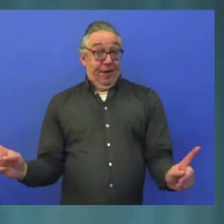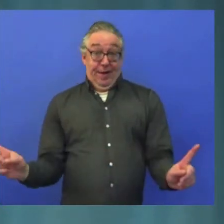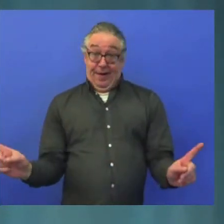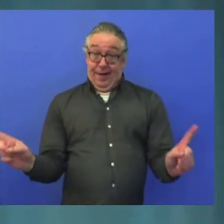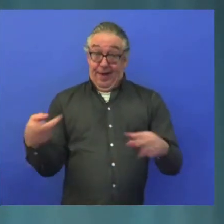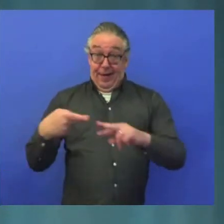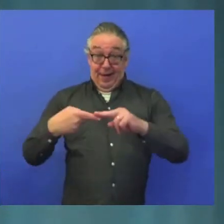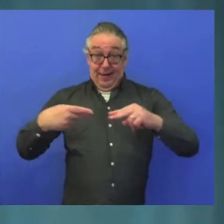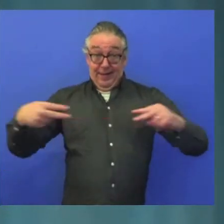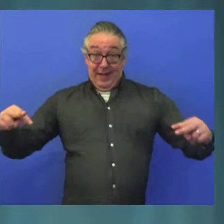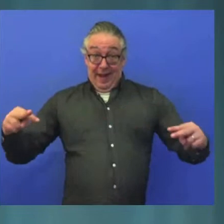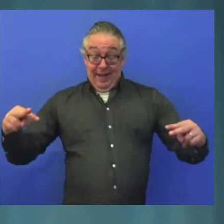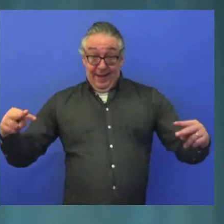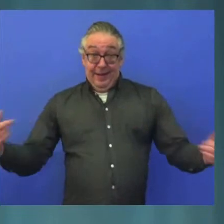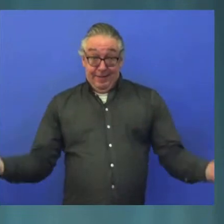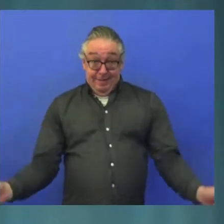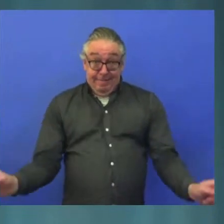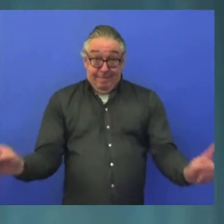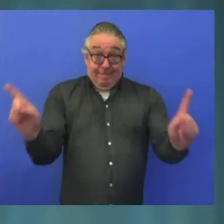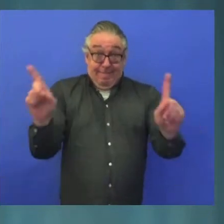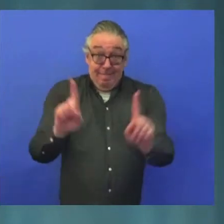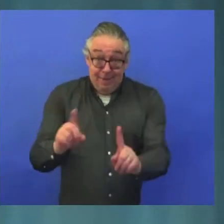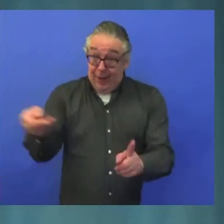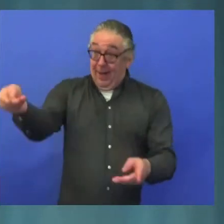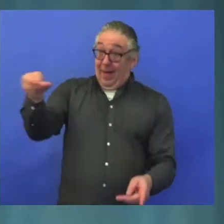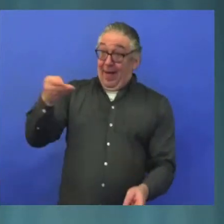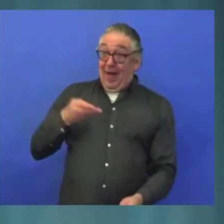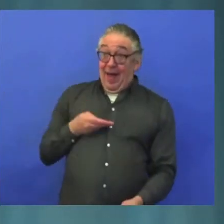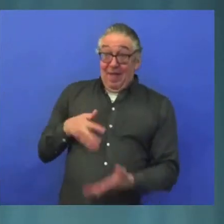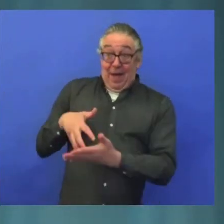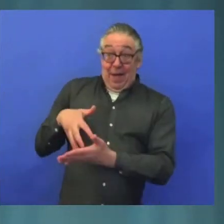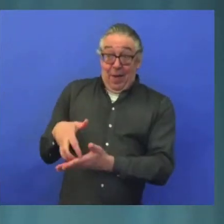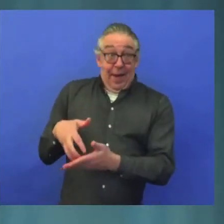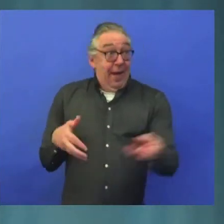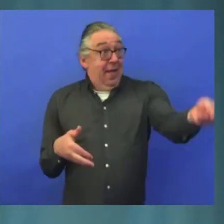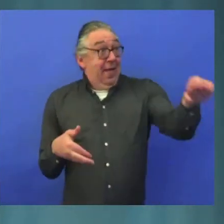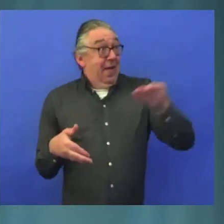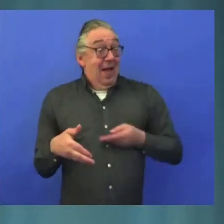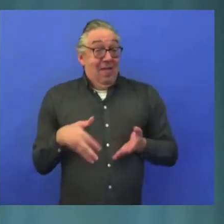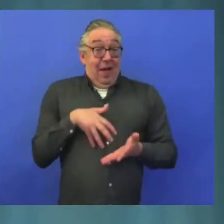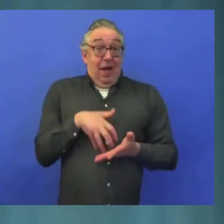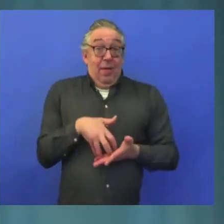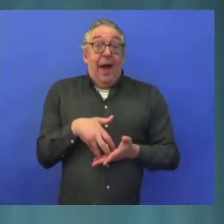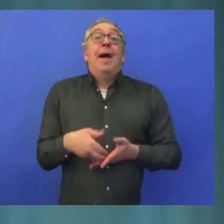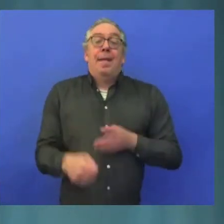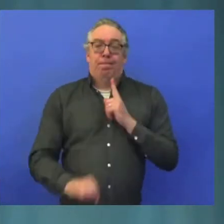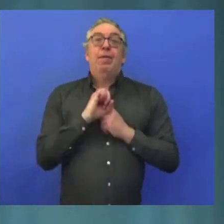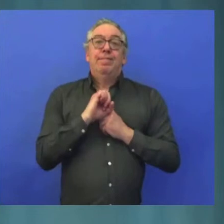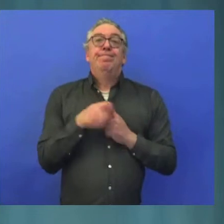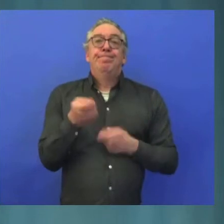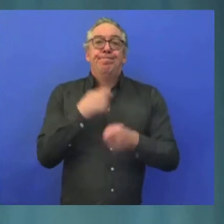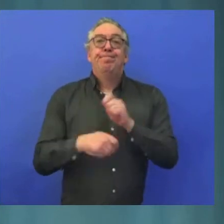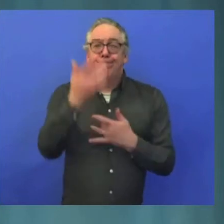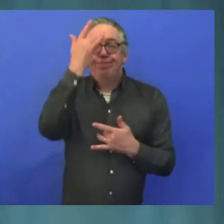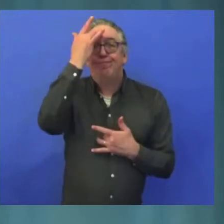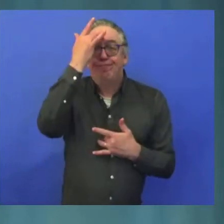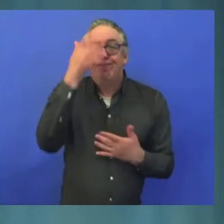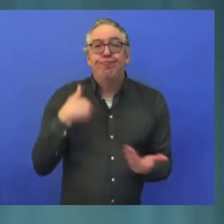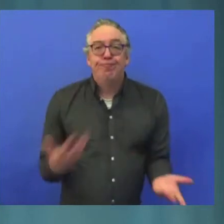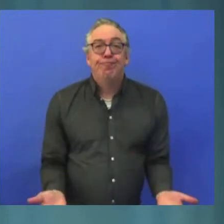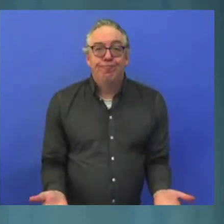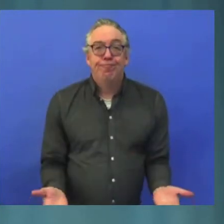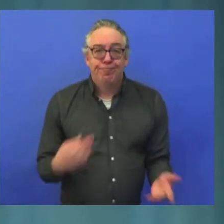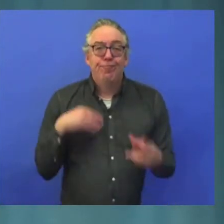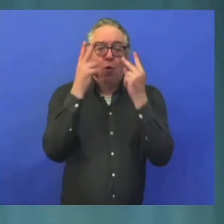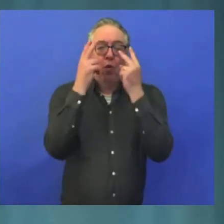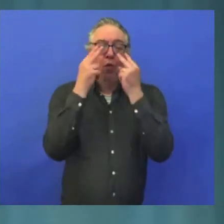both of them gave me this defected gene to me, and so I have the disease on it.